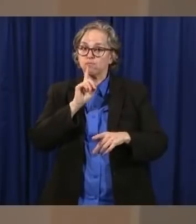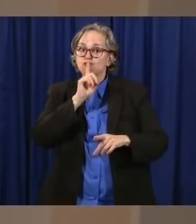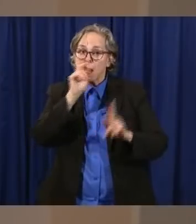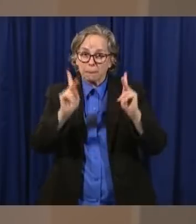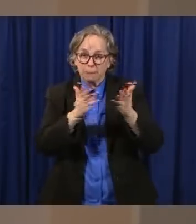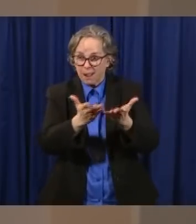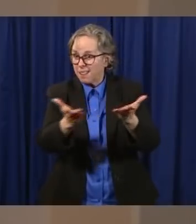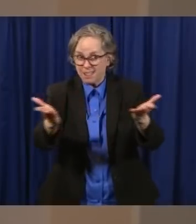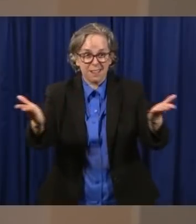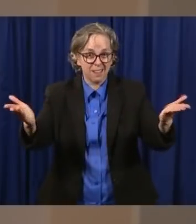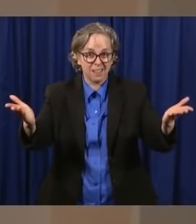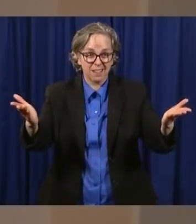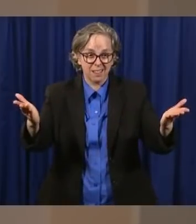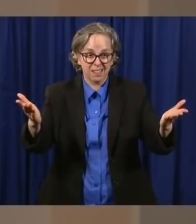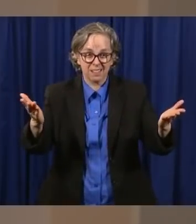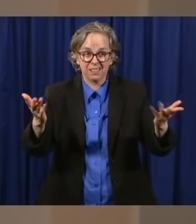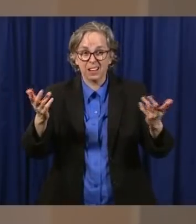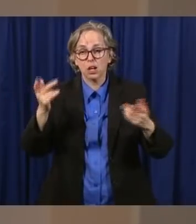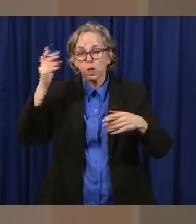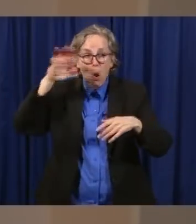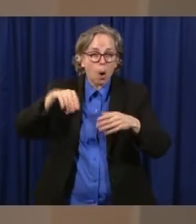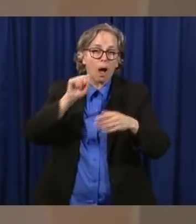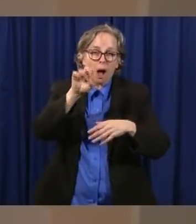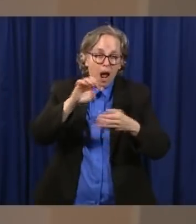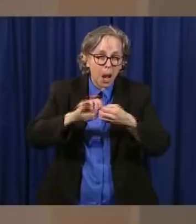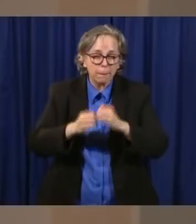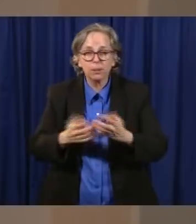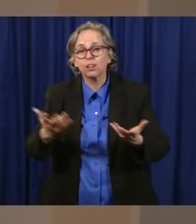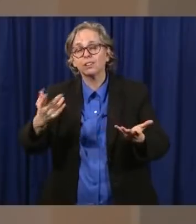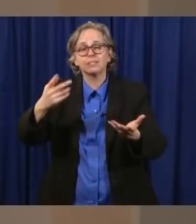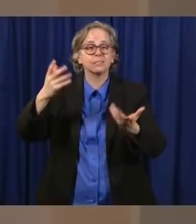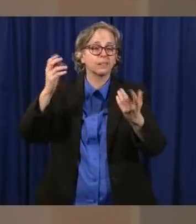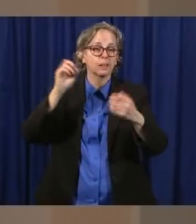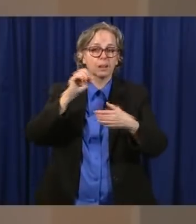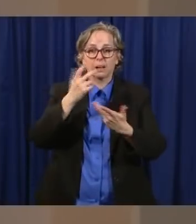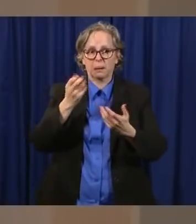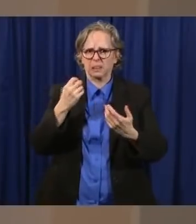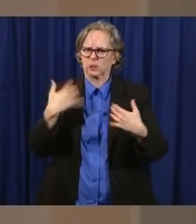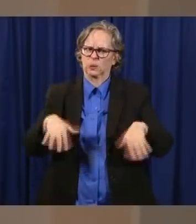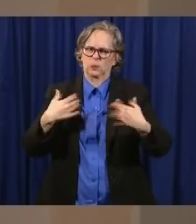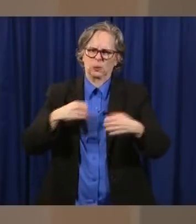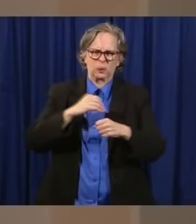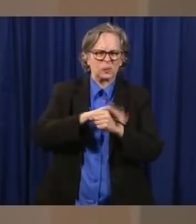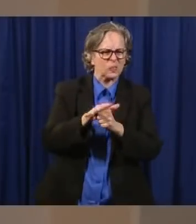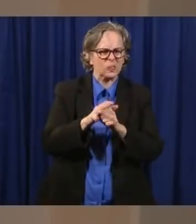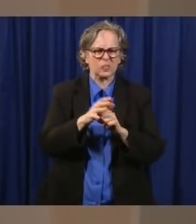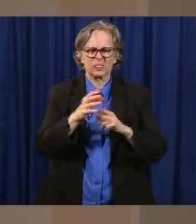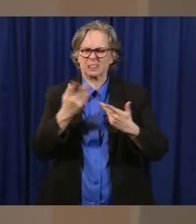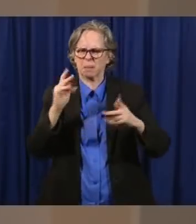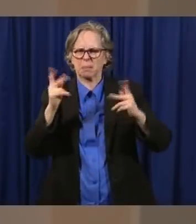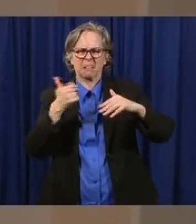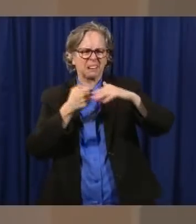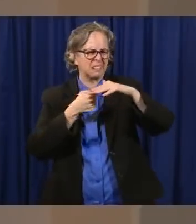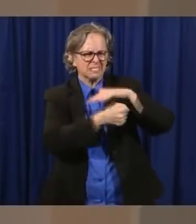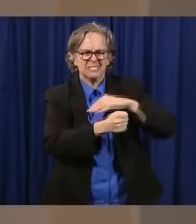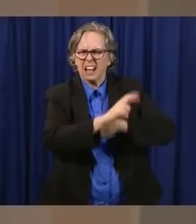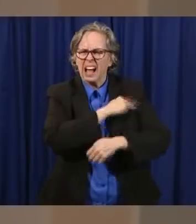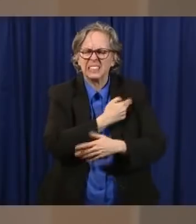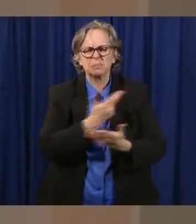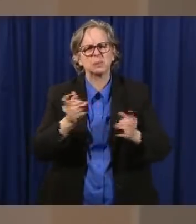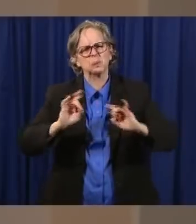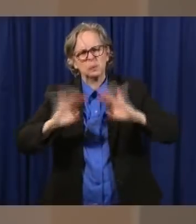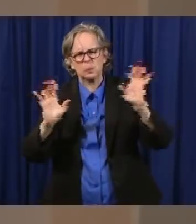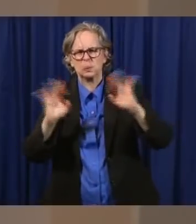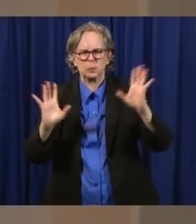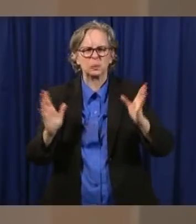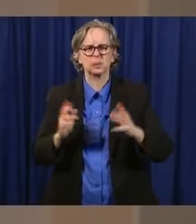about the coronavirus, and we hear stories every day about people who are hospitalized, who are struggling, and some that don't make